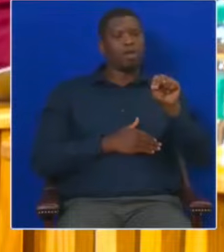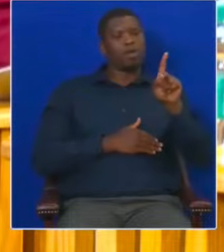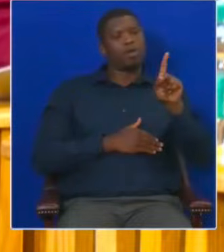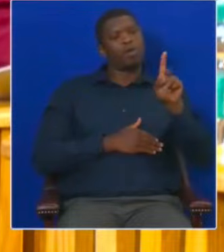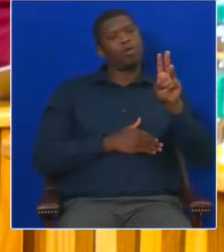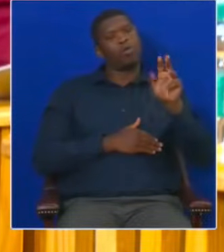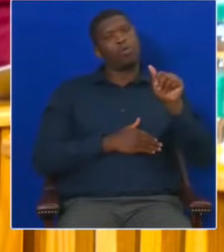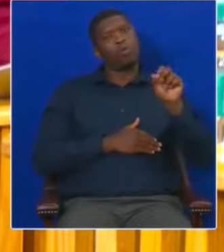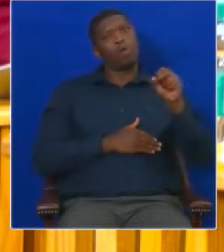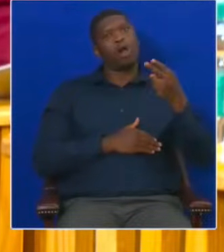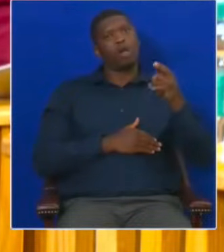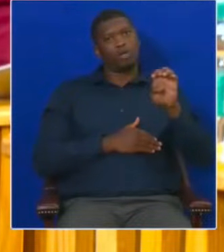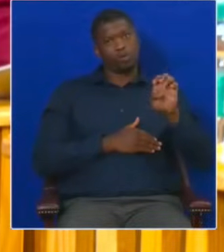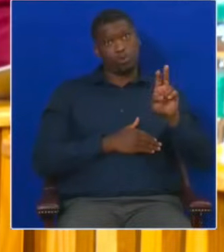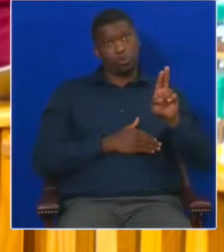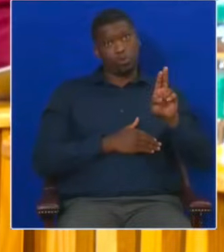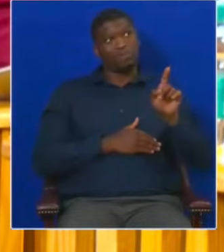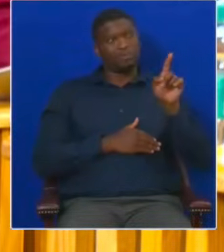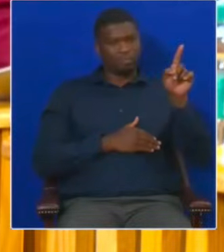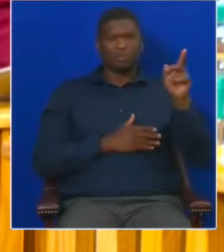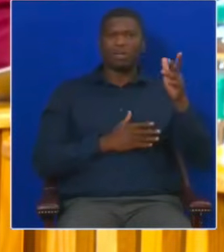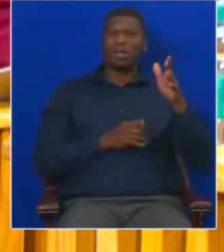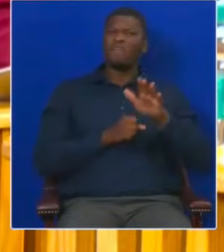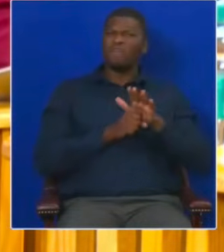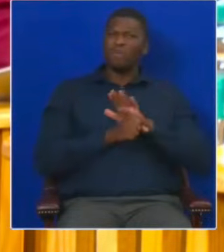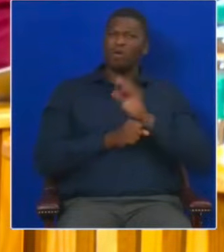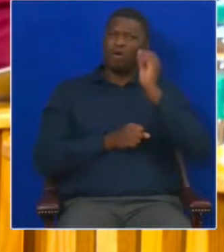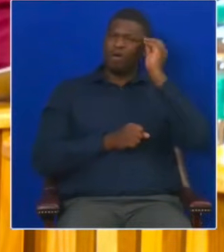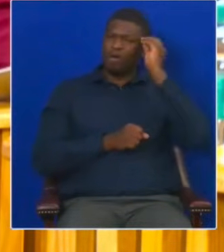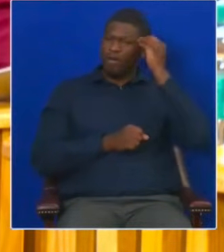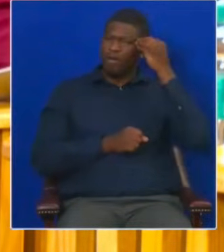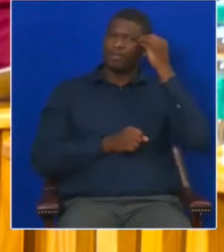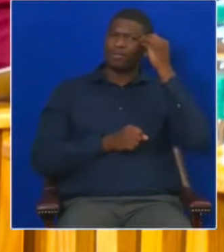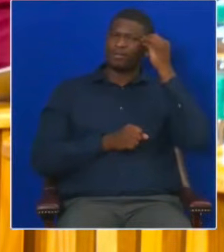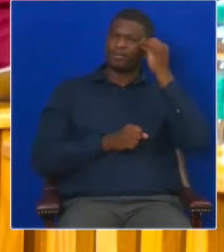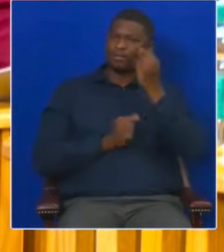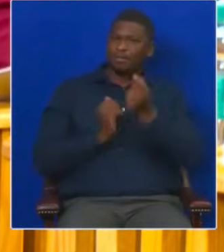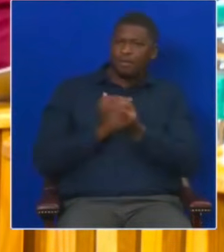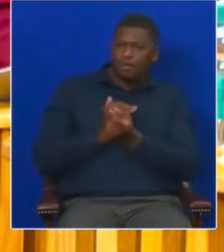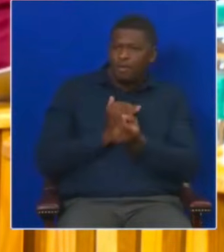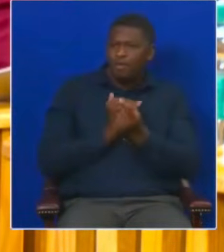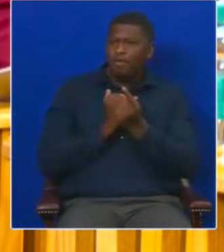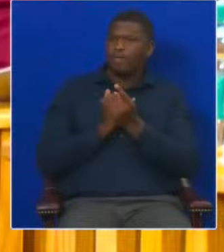interest in the case.